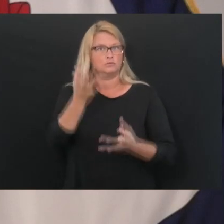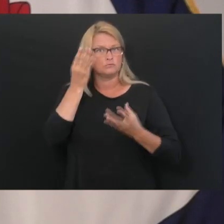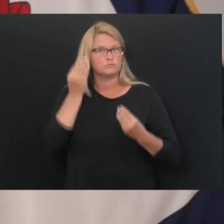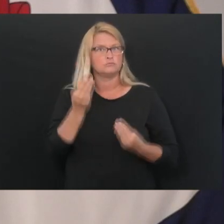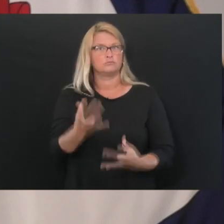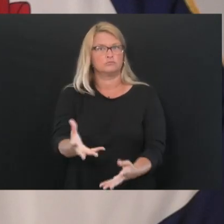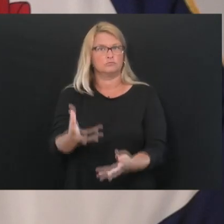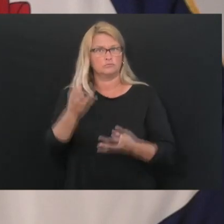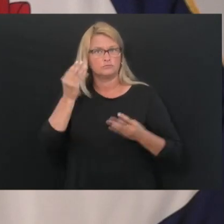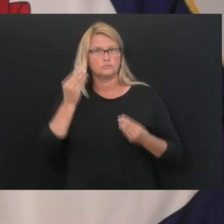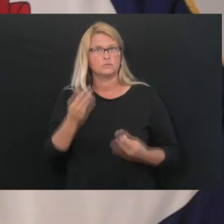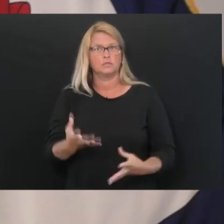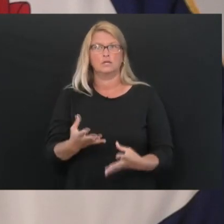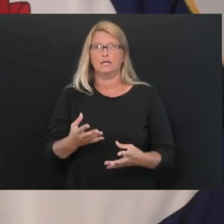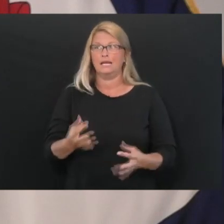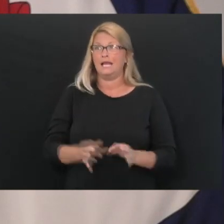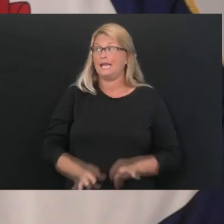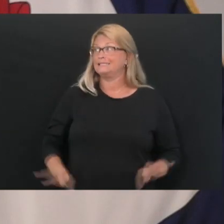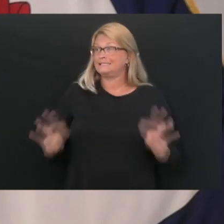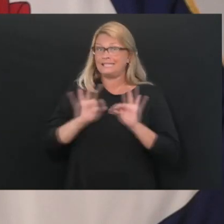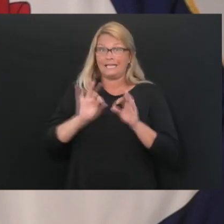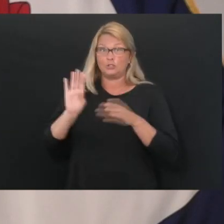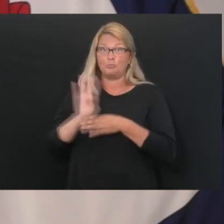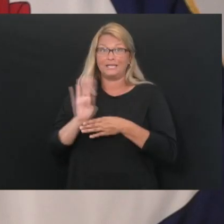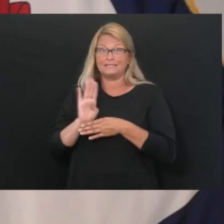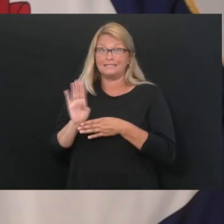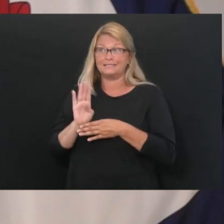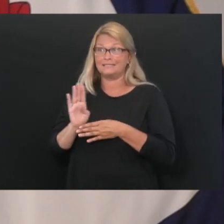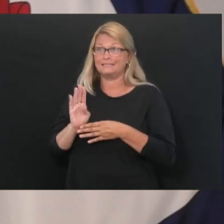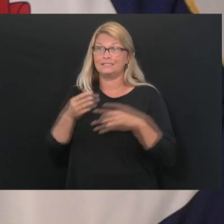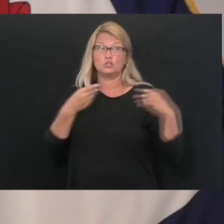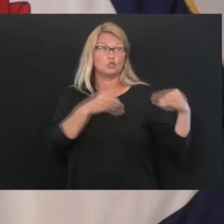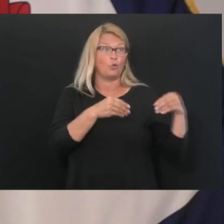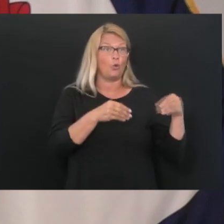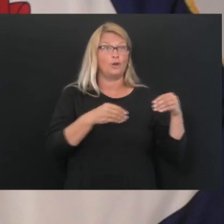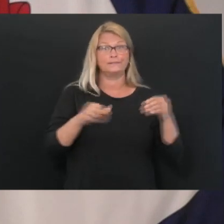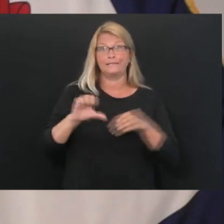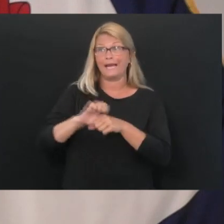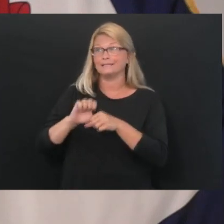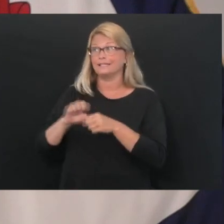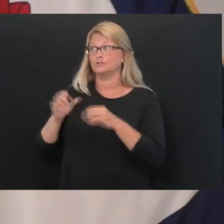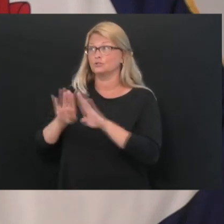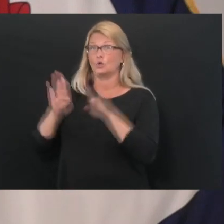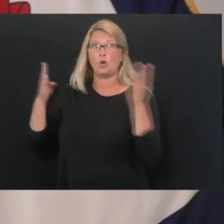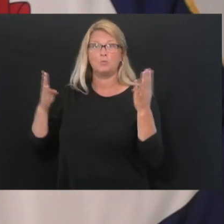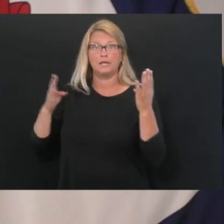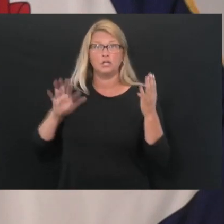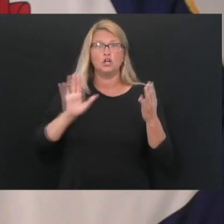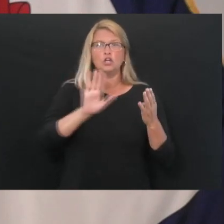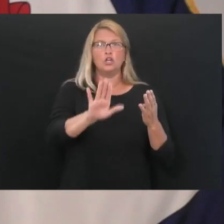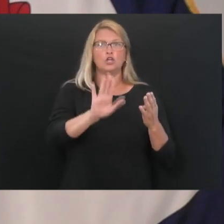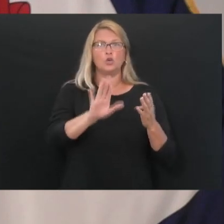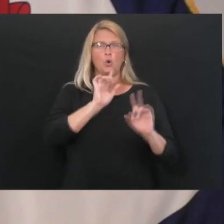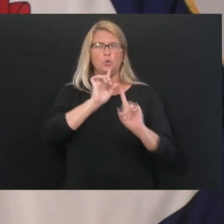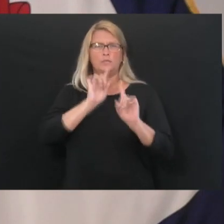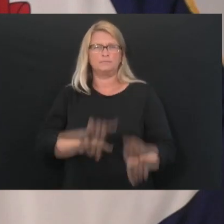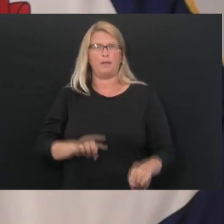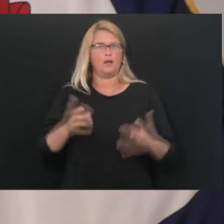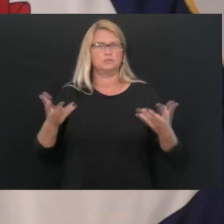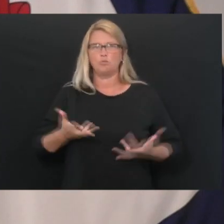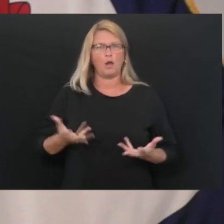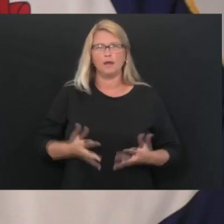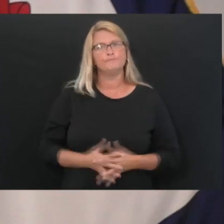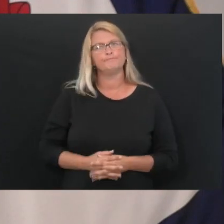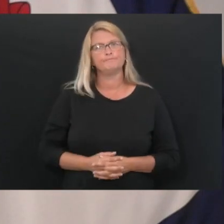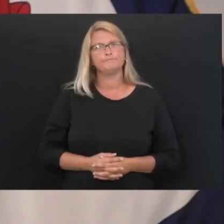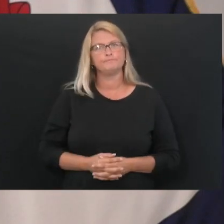work the essential businesses, whether it be the grocery stores or whatever, how did you react? How did you react, West